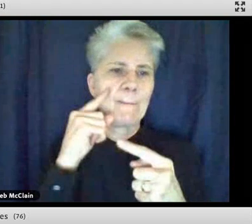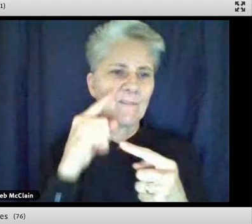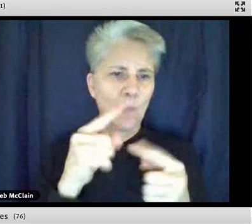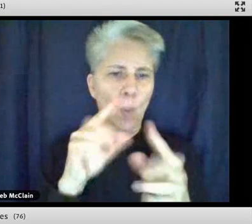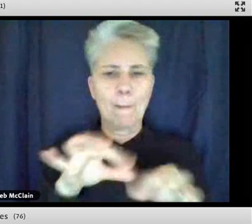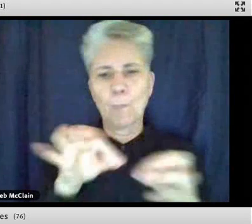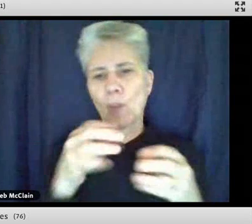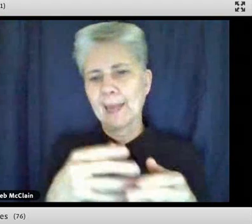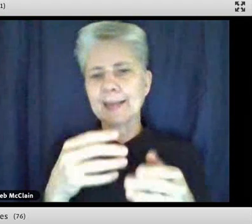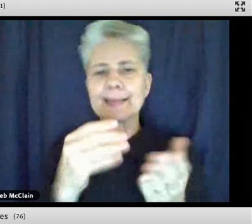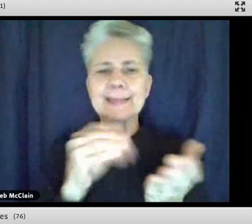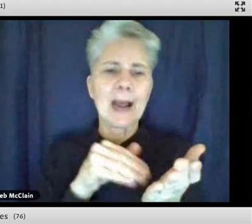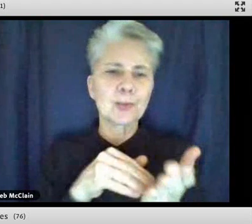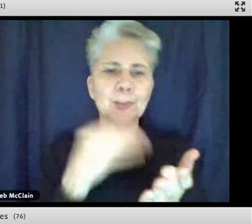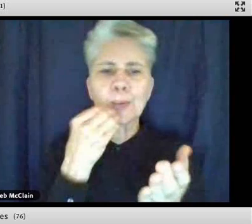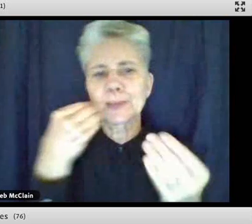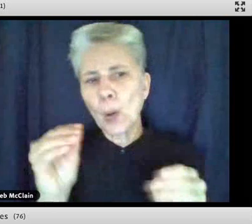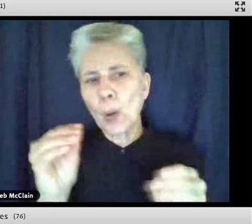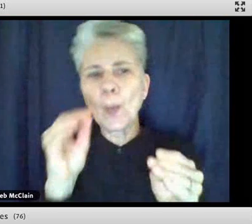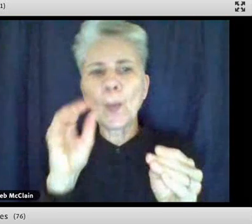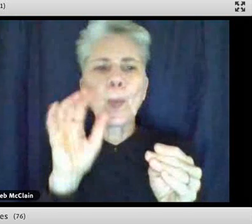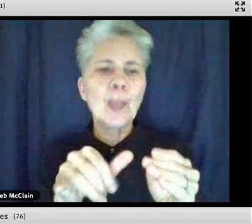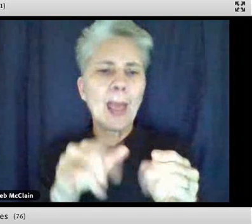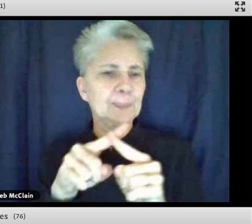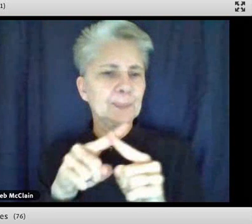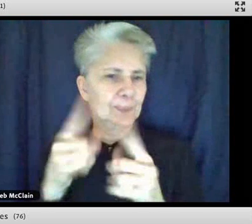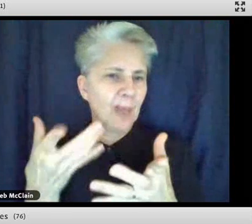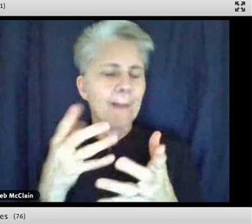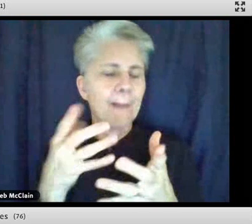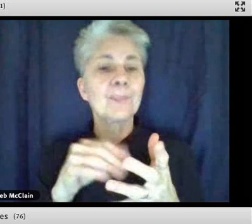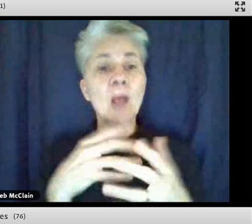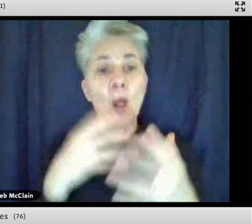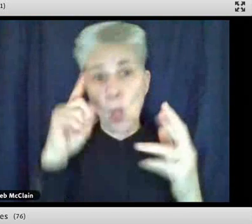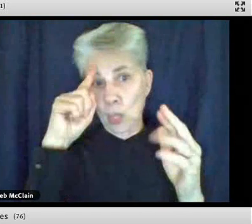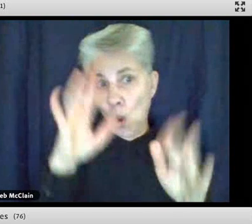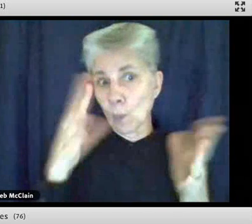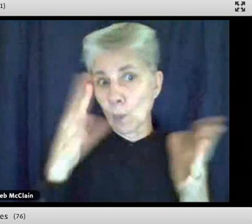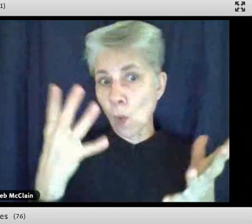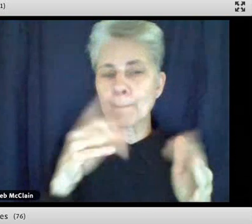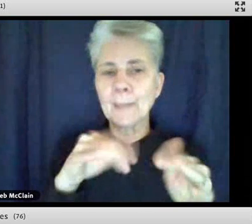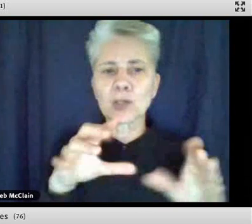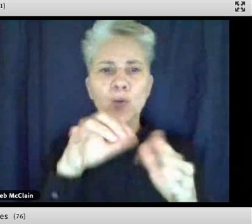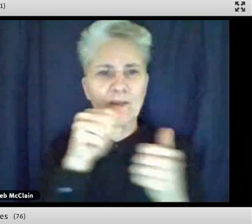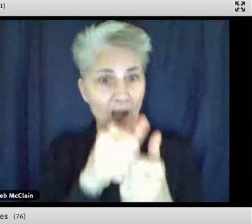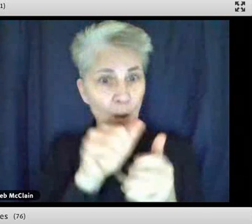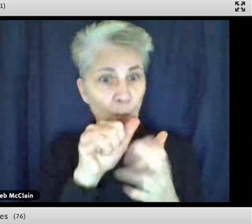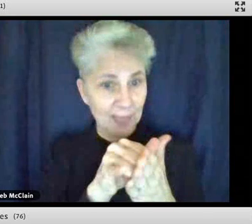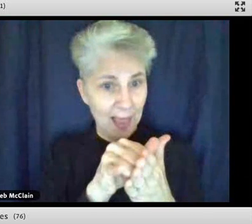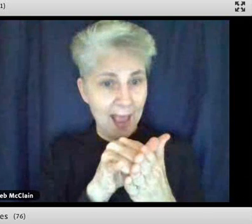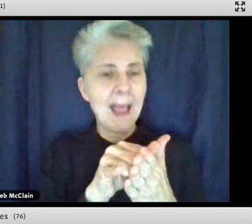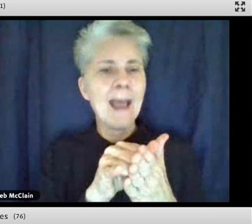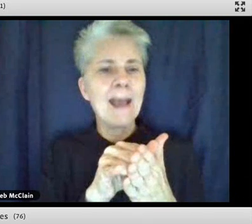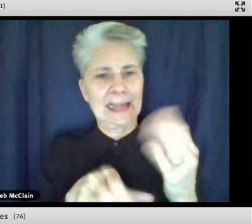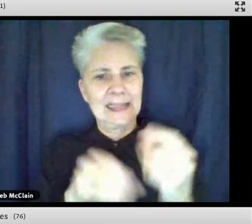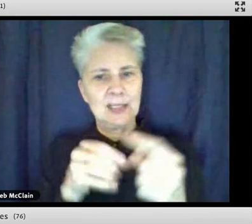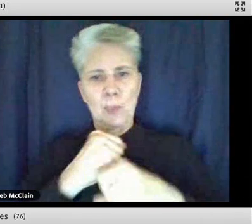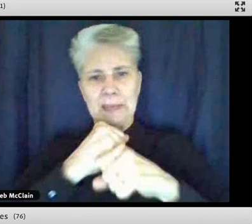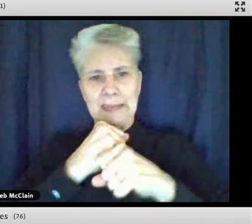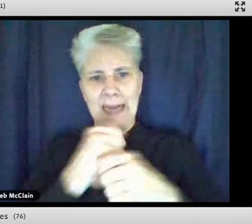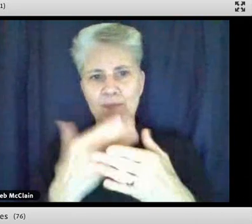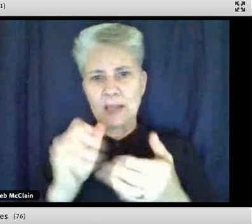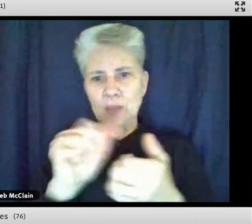essential things like the doctor, the grocery store, different things like that. And the hope is by doing these things, in addition to the protective measures